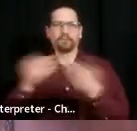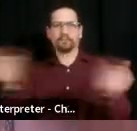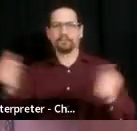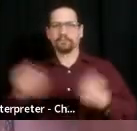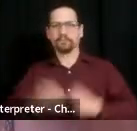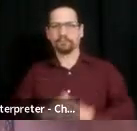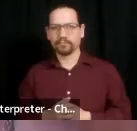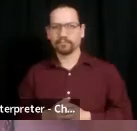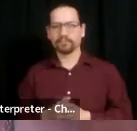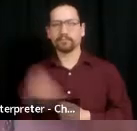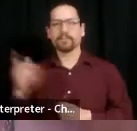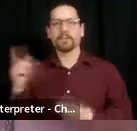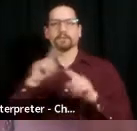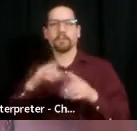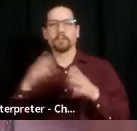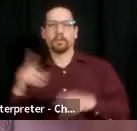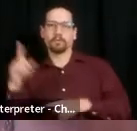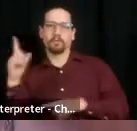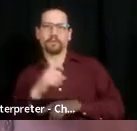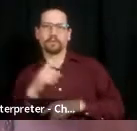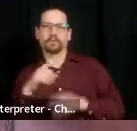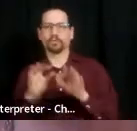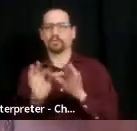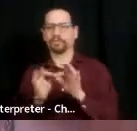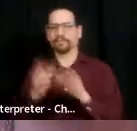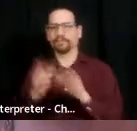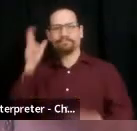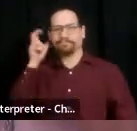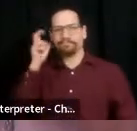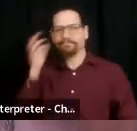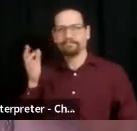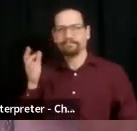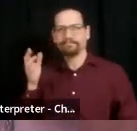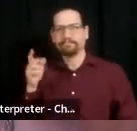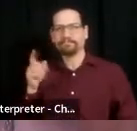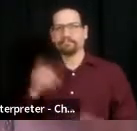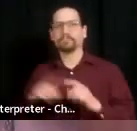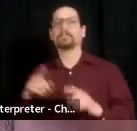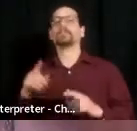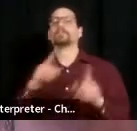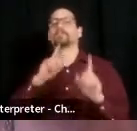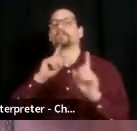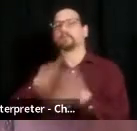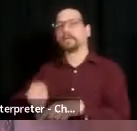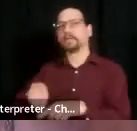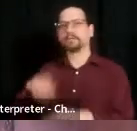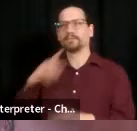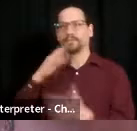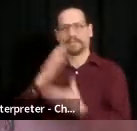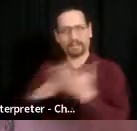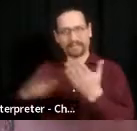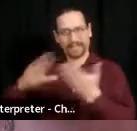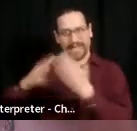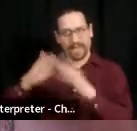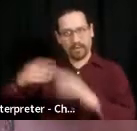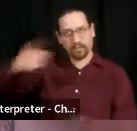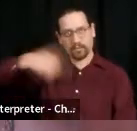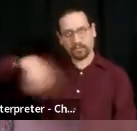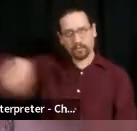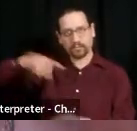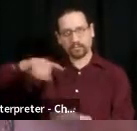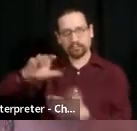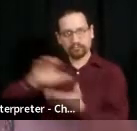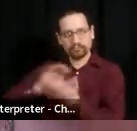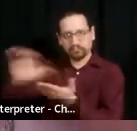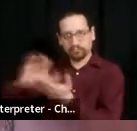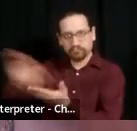the road. Where is that happening, and how are you helping, with the snow in those areas? Yeah, I think we heard down in Narragansett they took them off for a